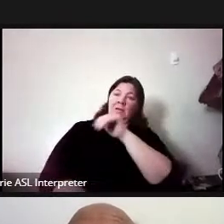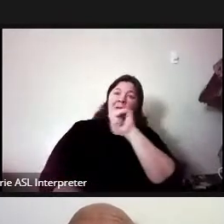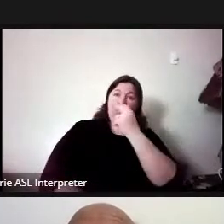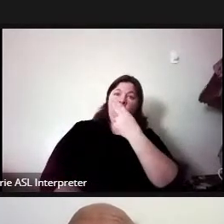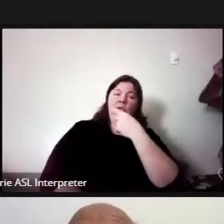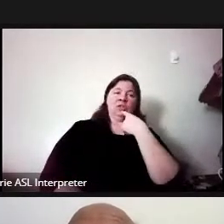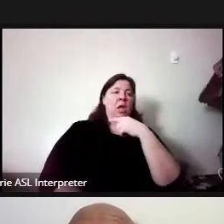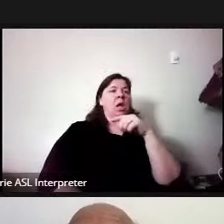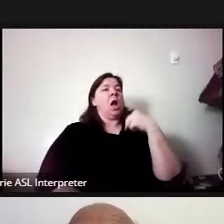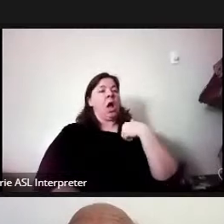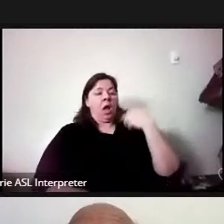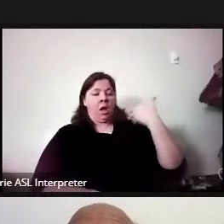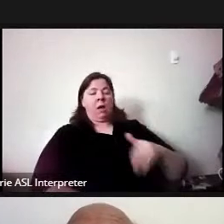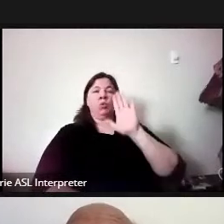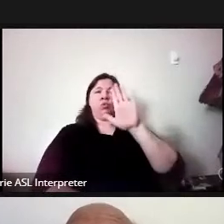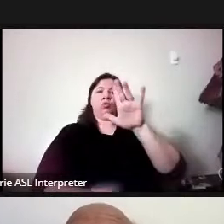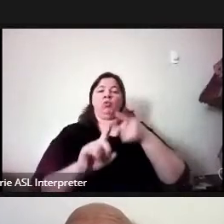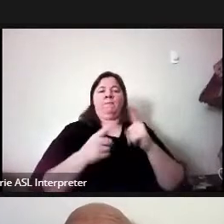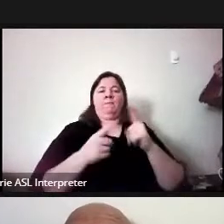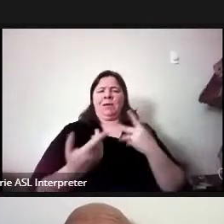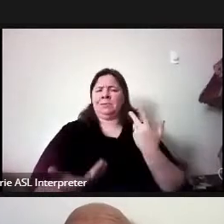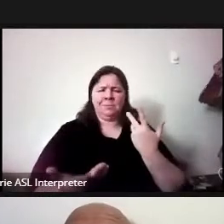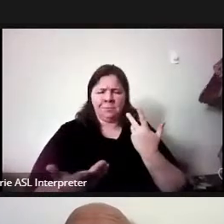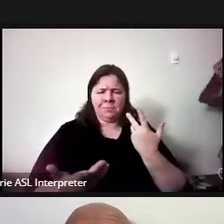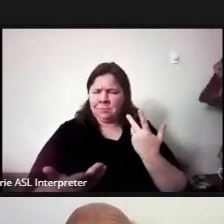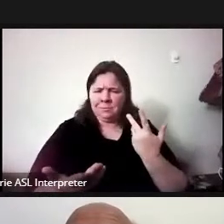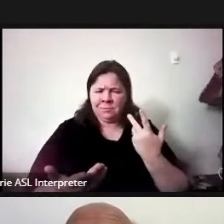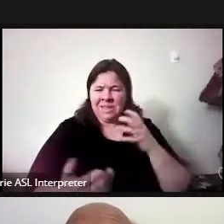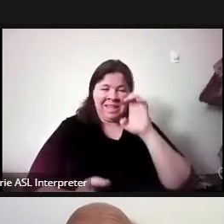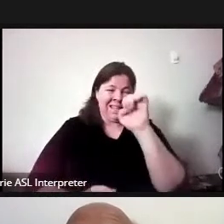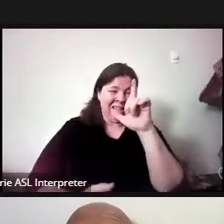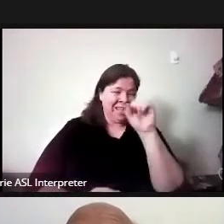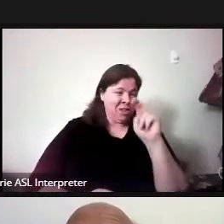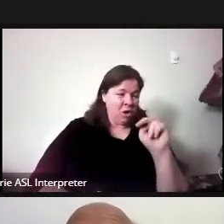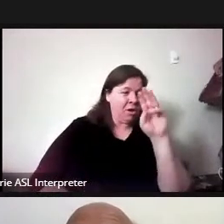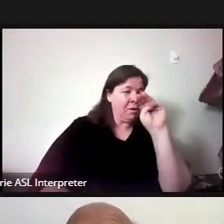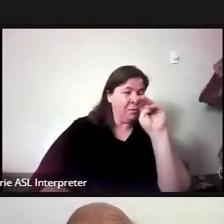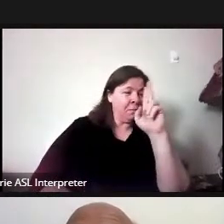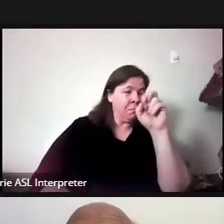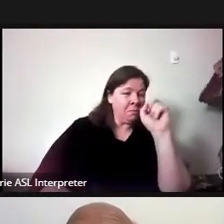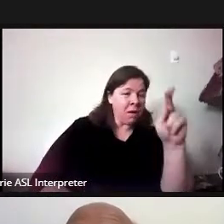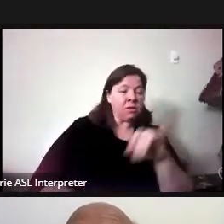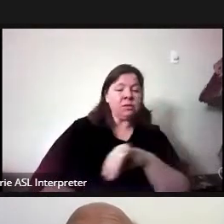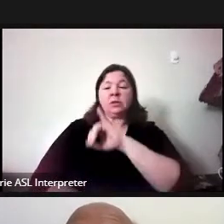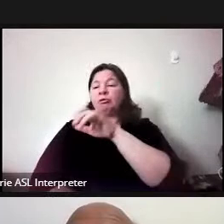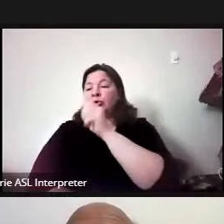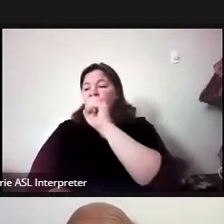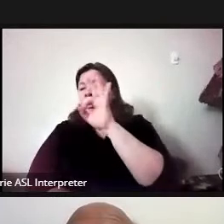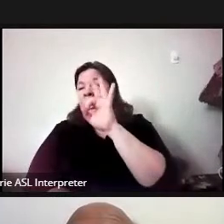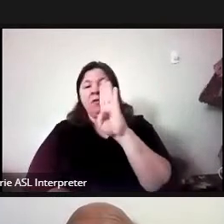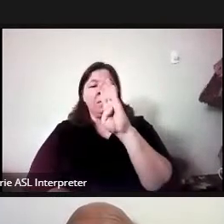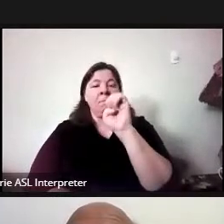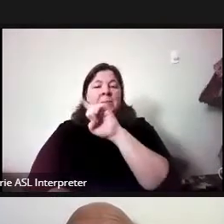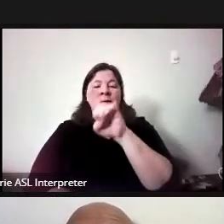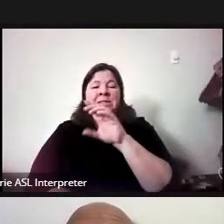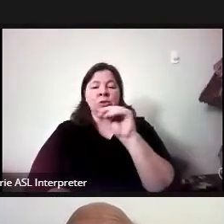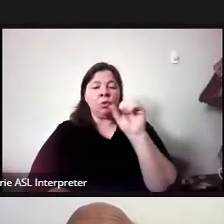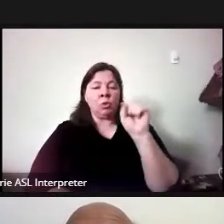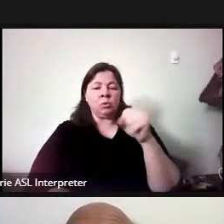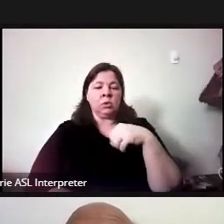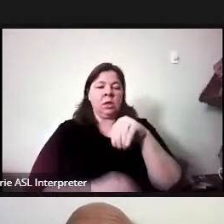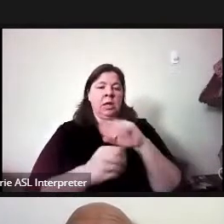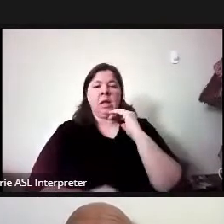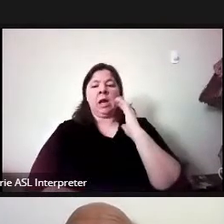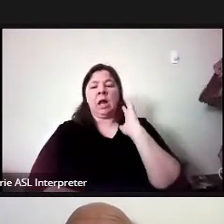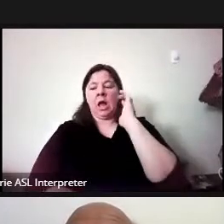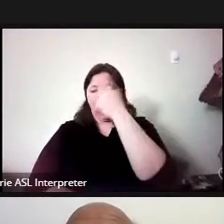You don't hear that sort of thing. So when they talk about the Elon Musk and the Jeff Bezos, we know these guys are out there. They have been in our faces for